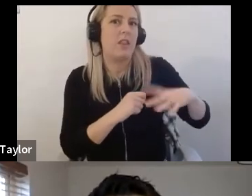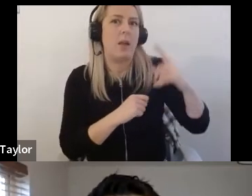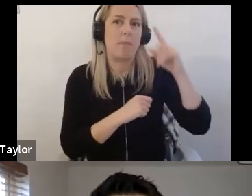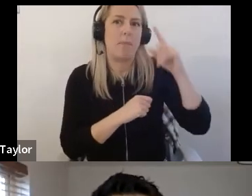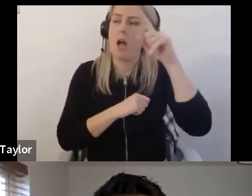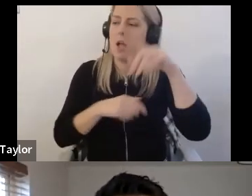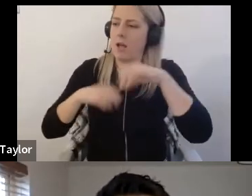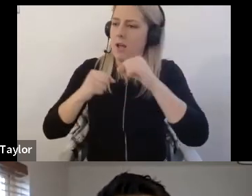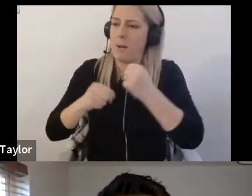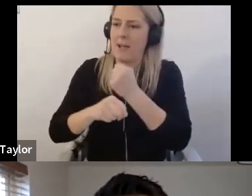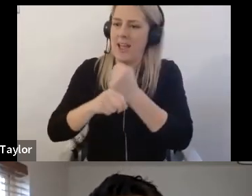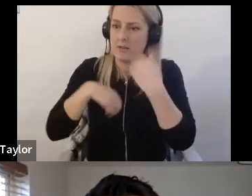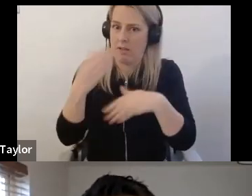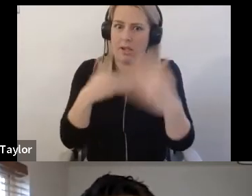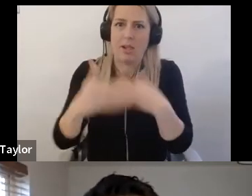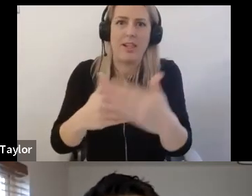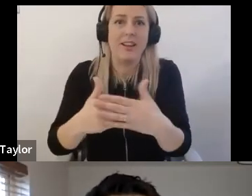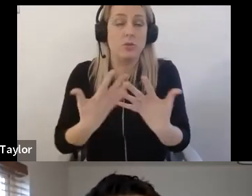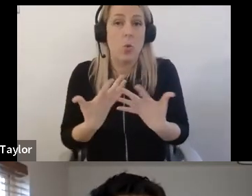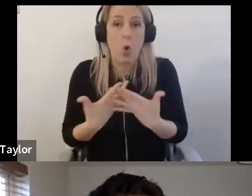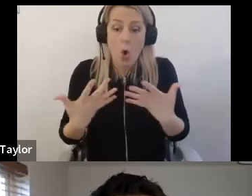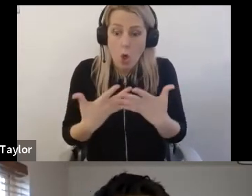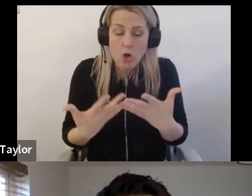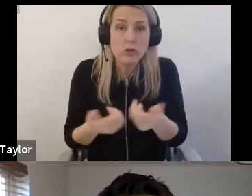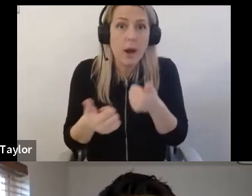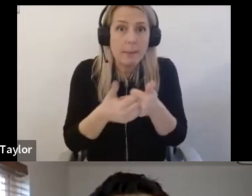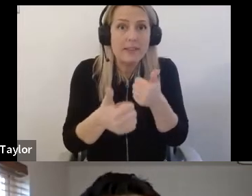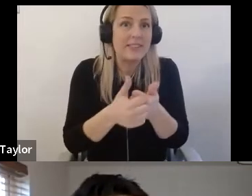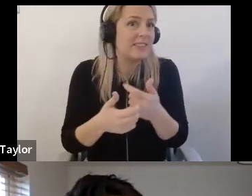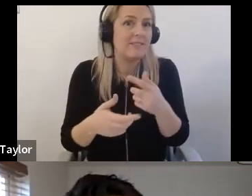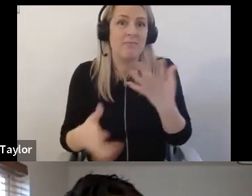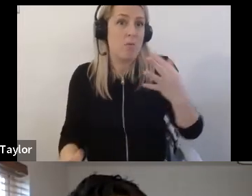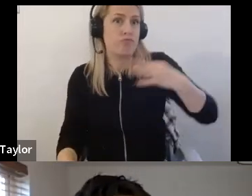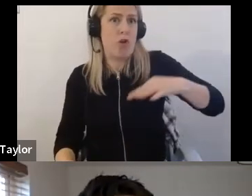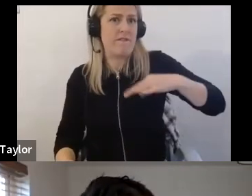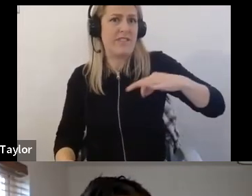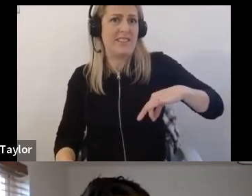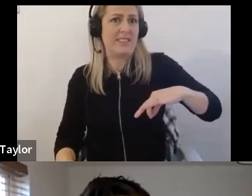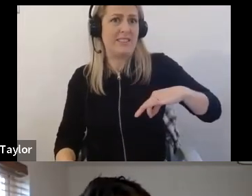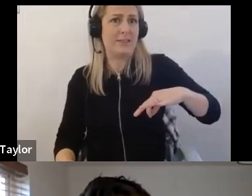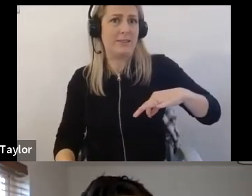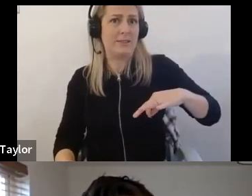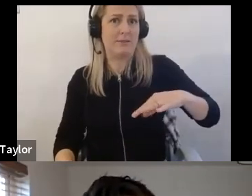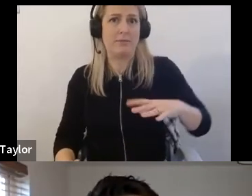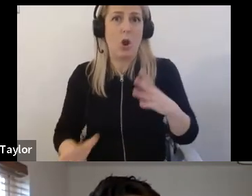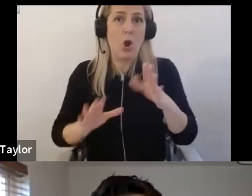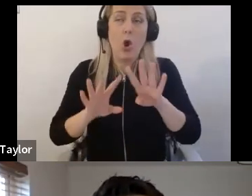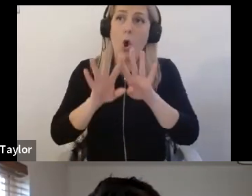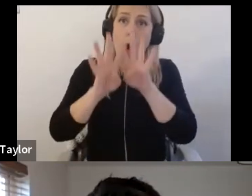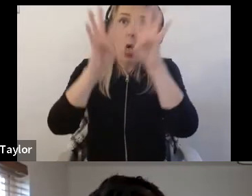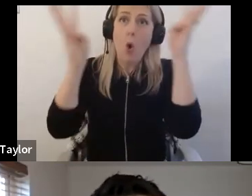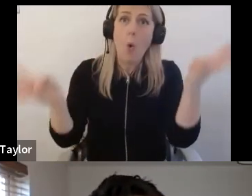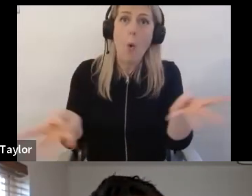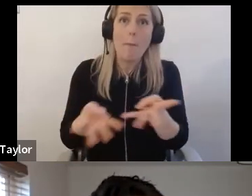not profiteering. They're not trying to make huge amounts of money. They're not big global corporations, and they want to be able to sell technologies